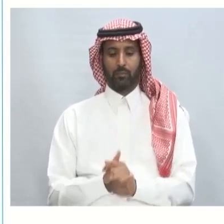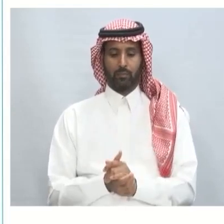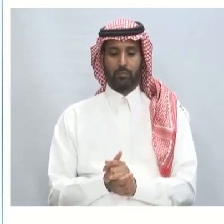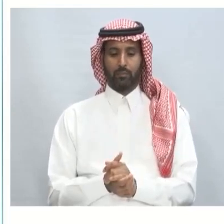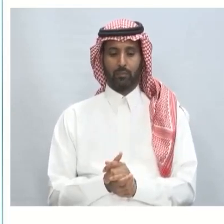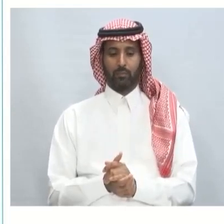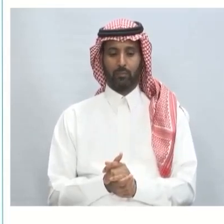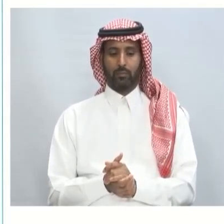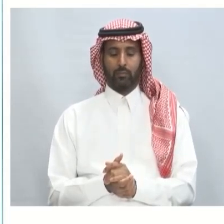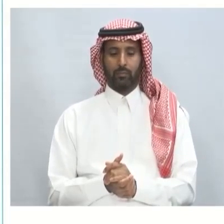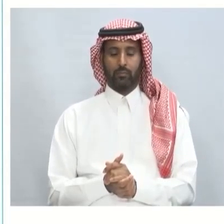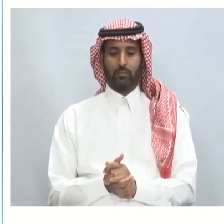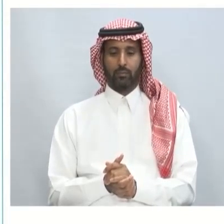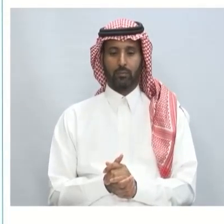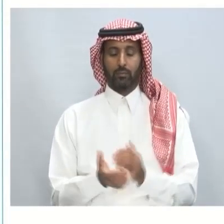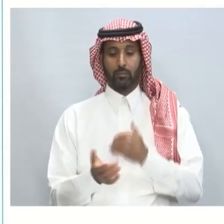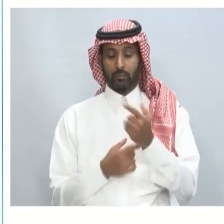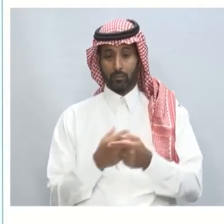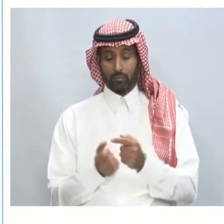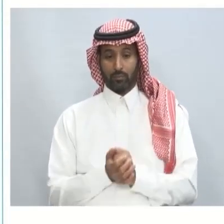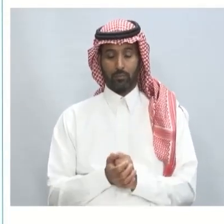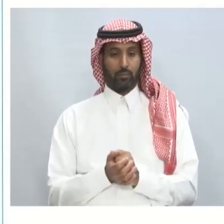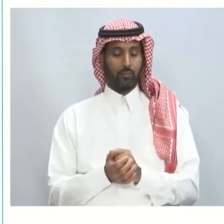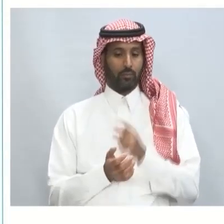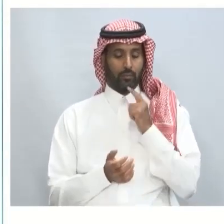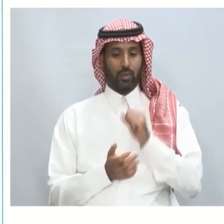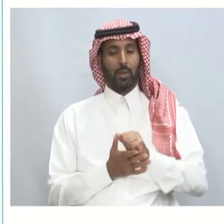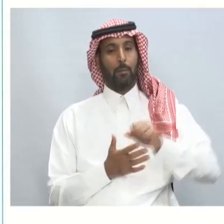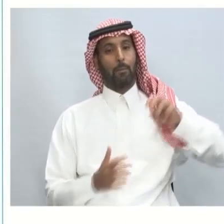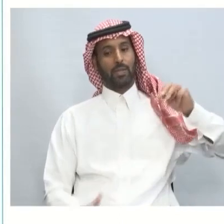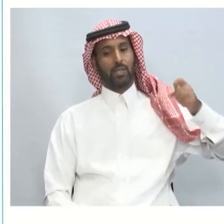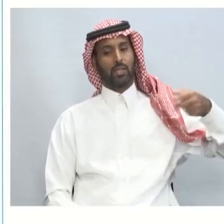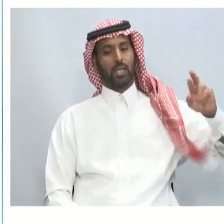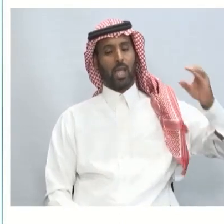group project. So continuing here, Mr. Cannon,